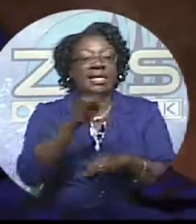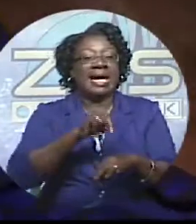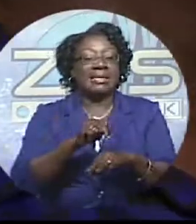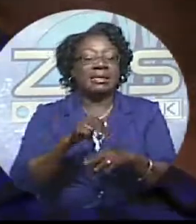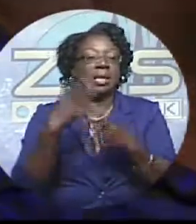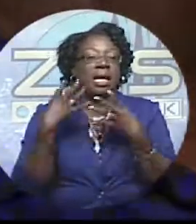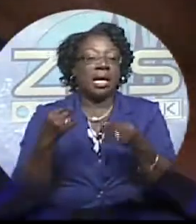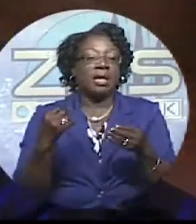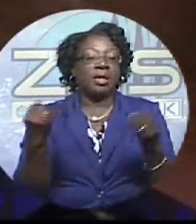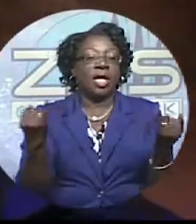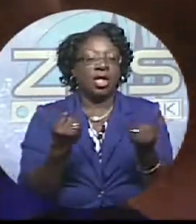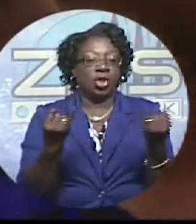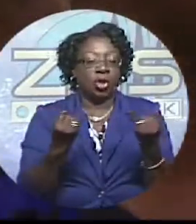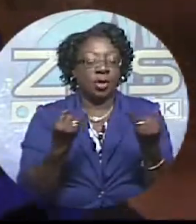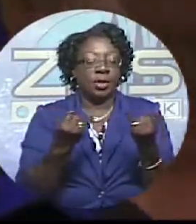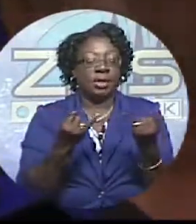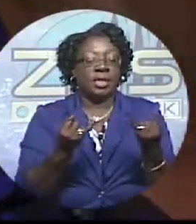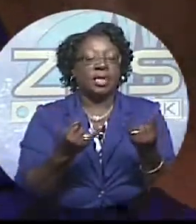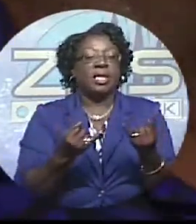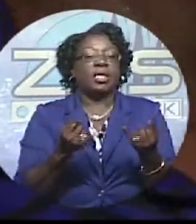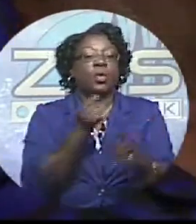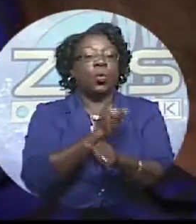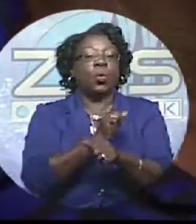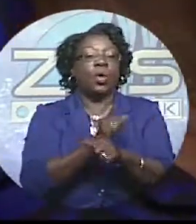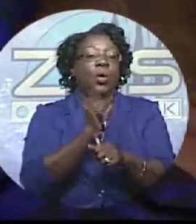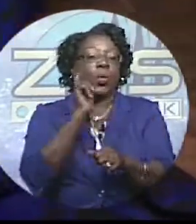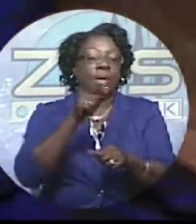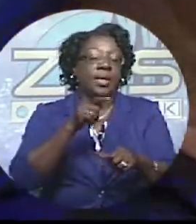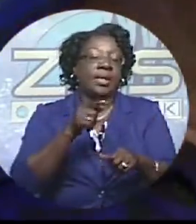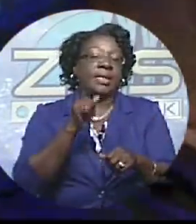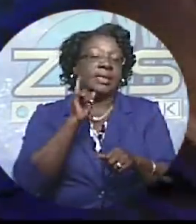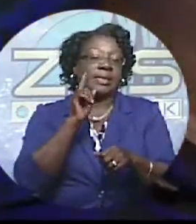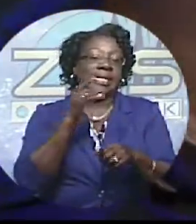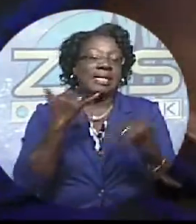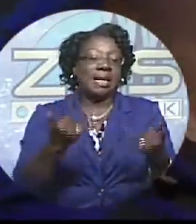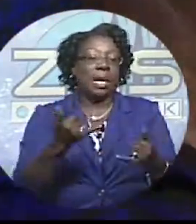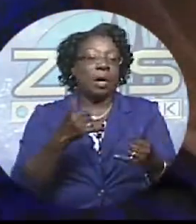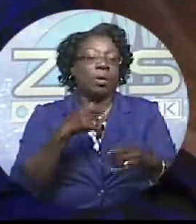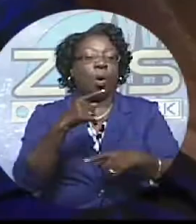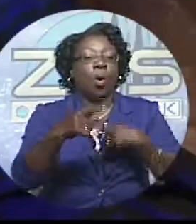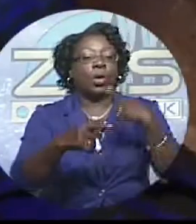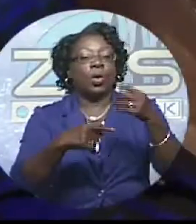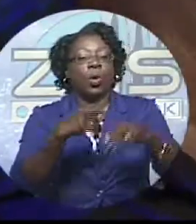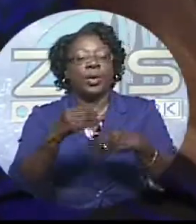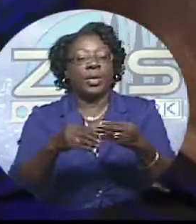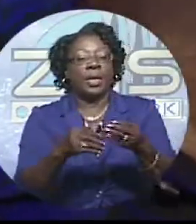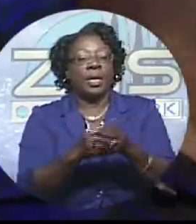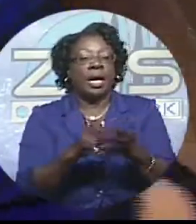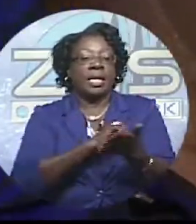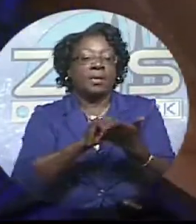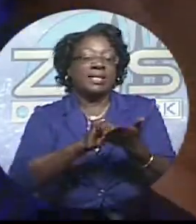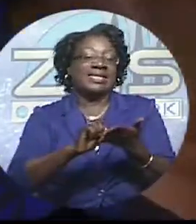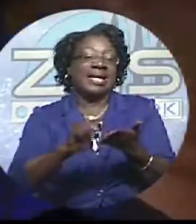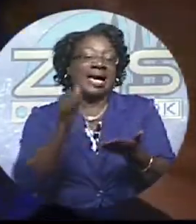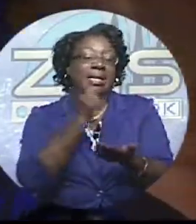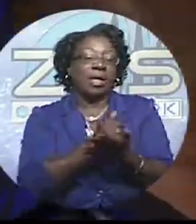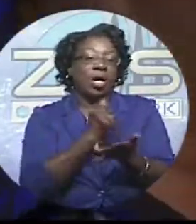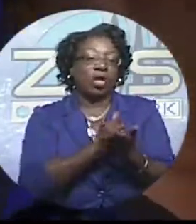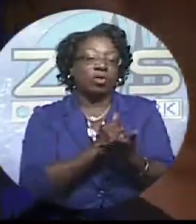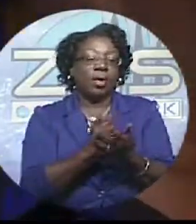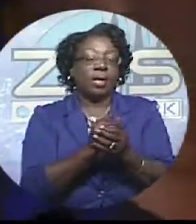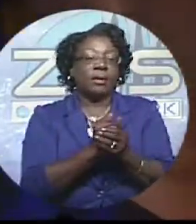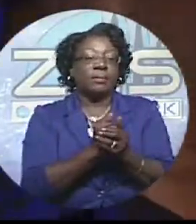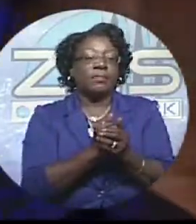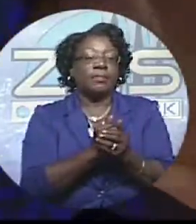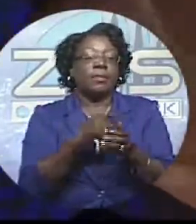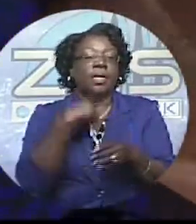insurance. Those works are now ongoing, and hopefully the signing of the contracts for the substantive work will occur within the next 2 weeks,